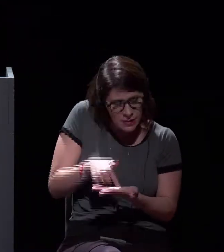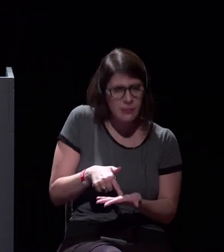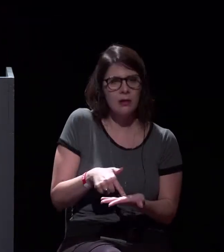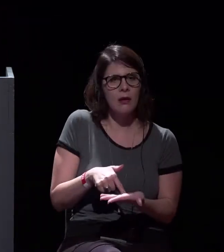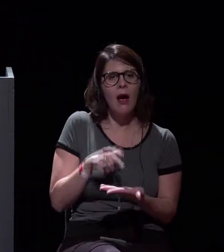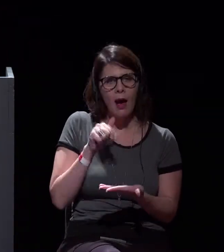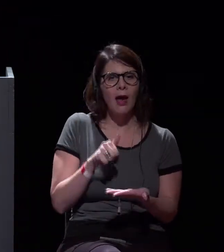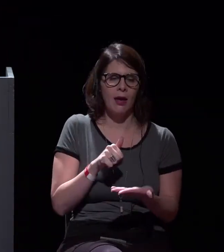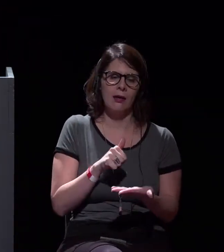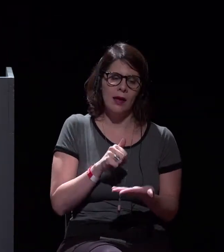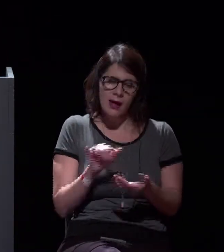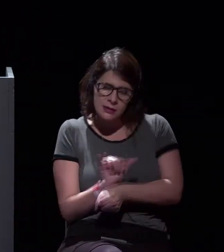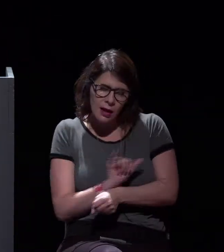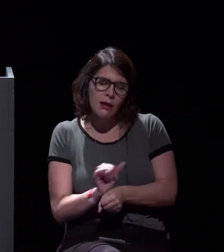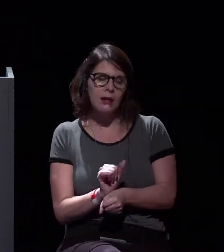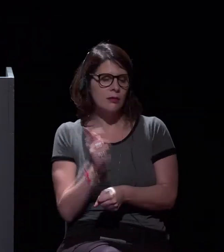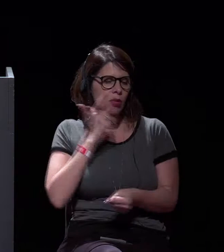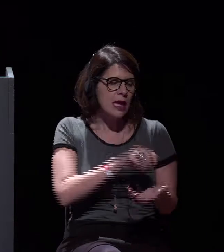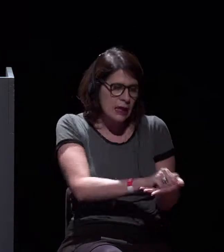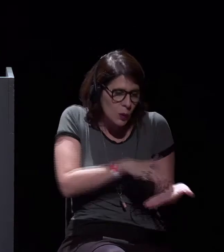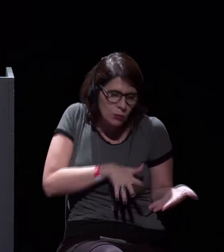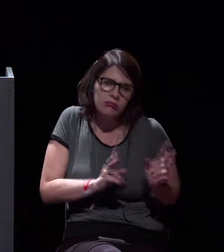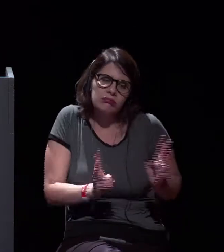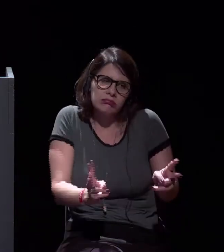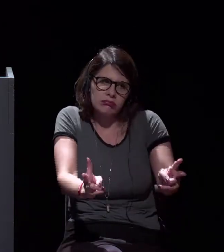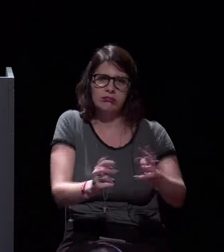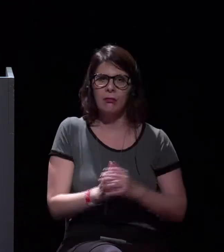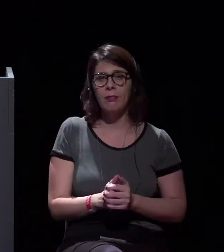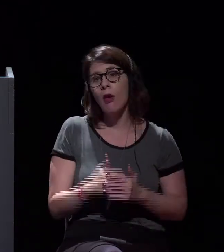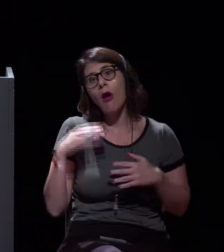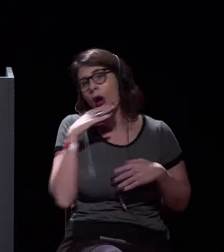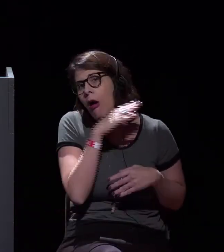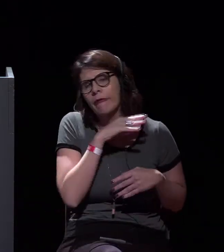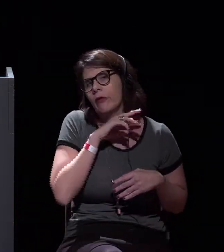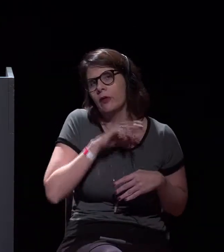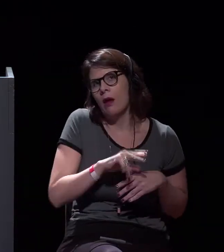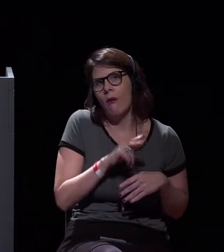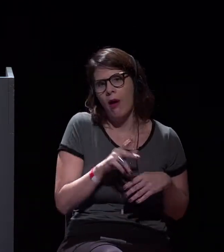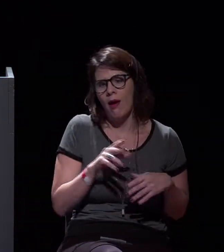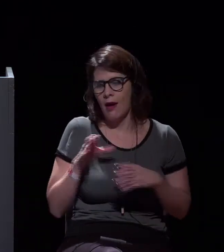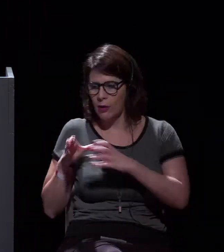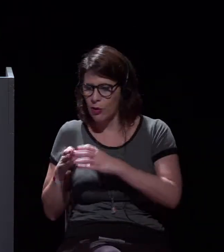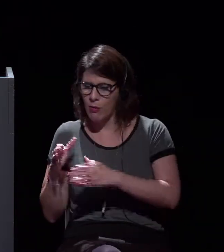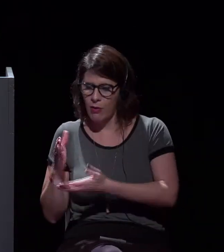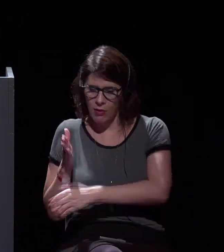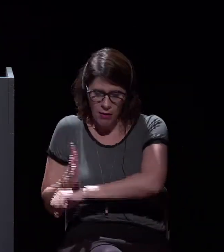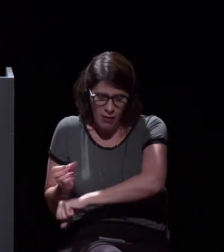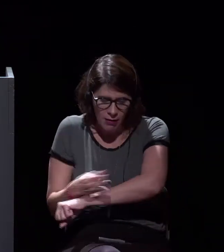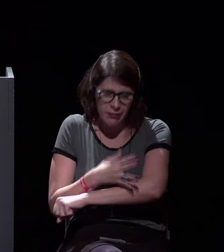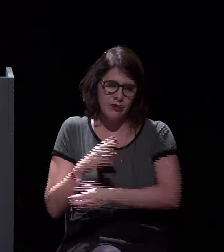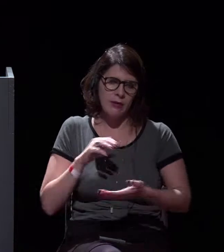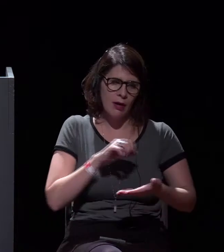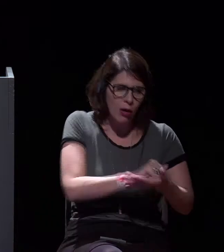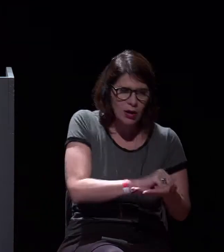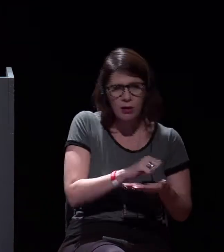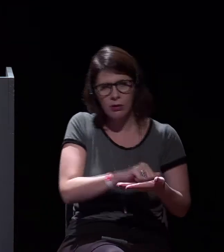exclusive province of the modernity, coloniality, decoloniality group. In the 1960s and 70s, Paulo Freire and Ivan